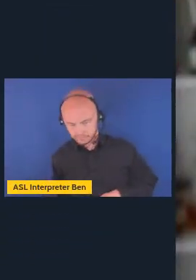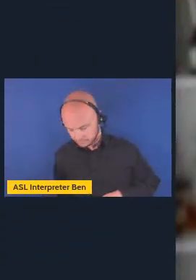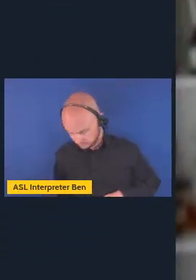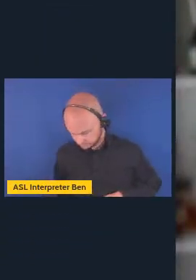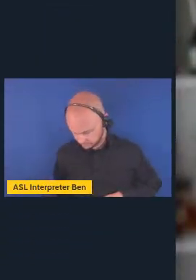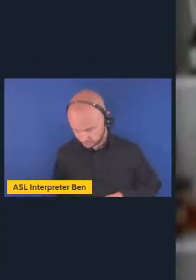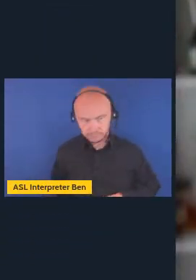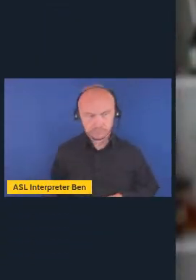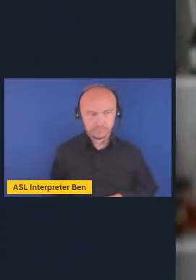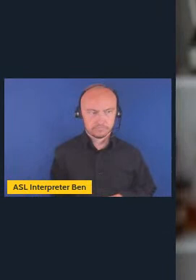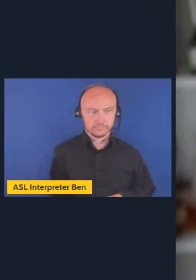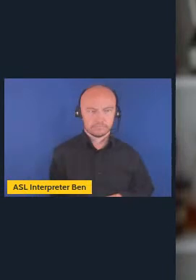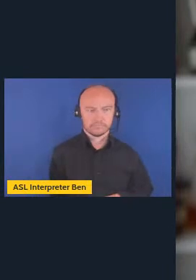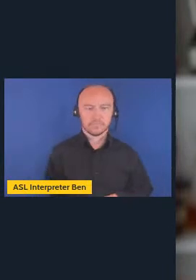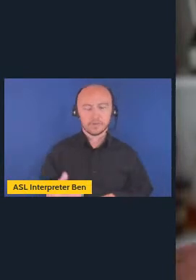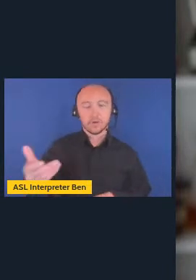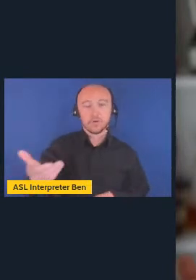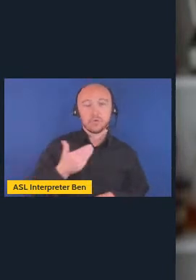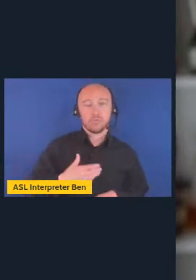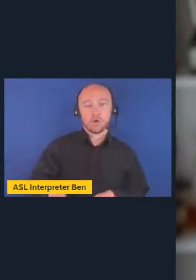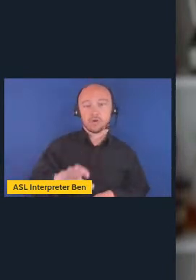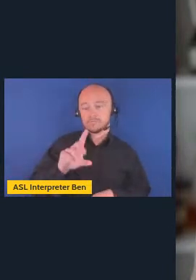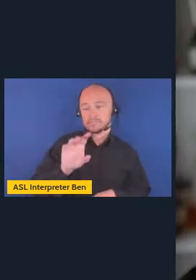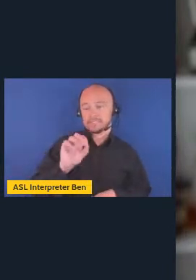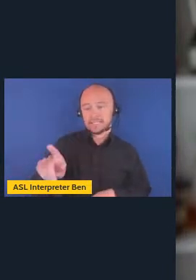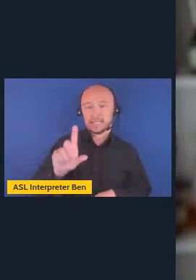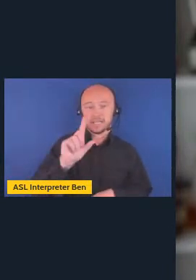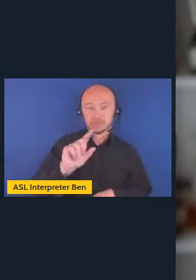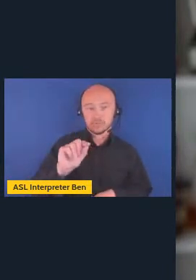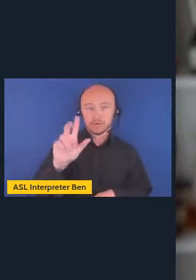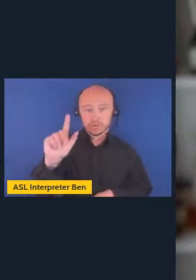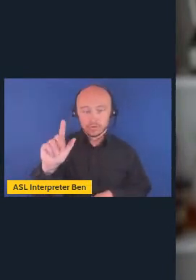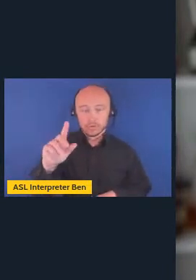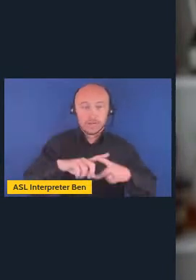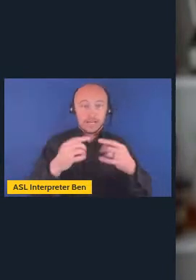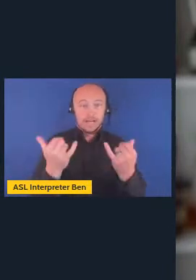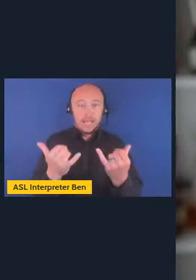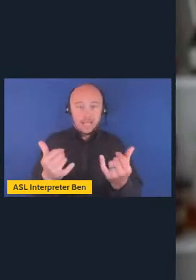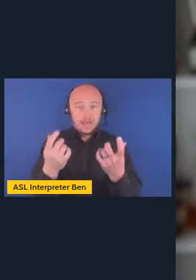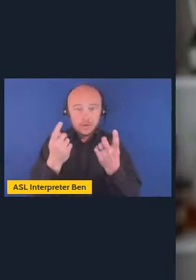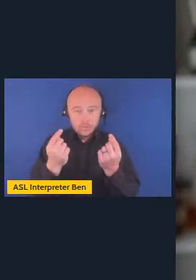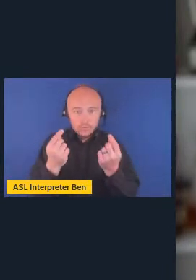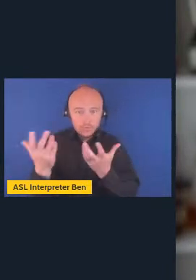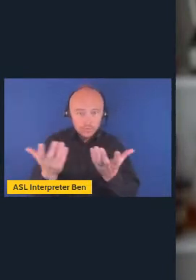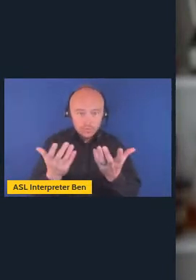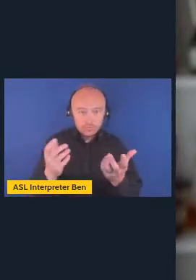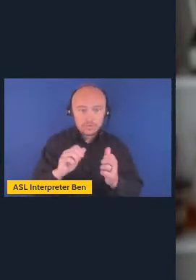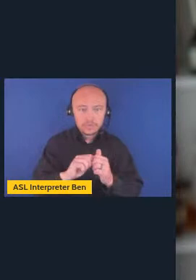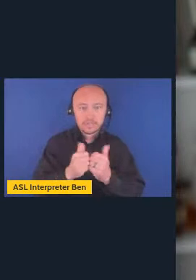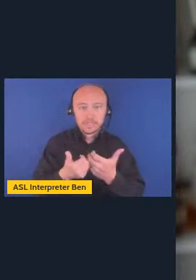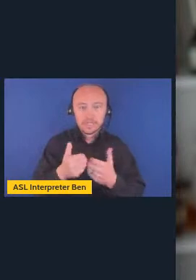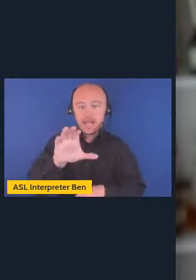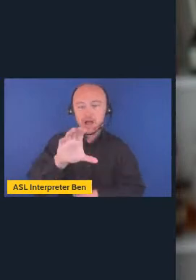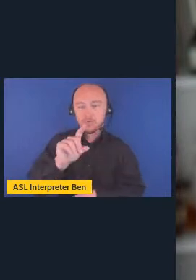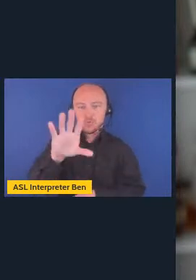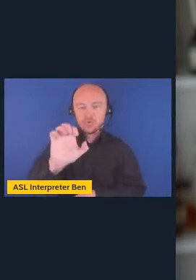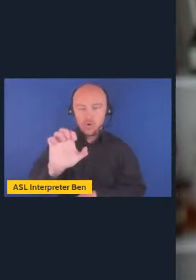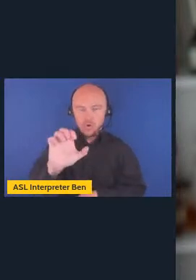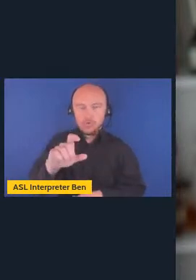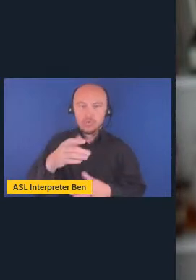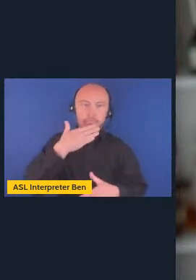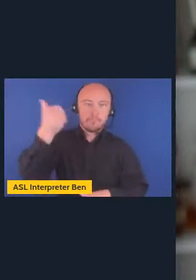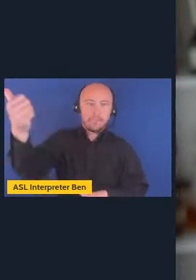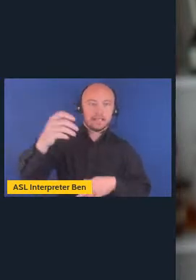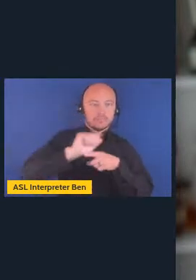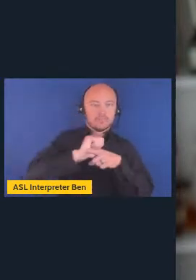Day 2023. In this session, you're going to learn how you can codify best practice